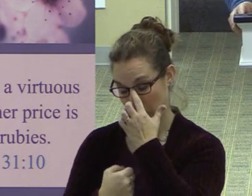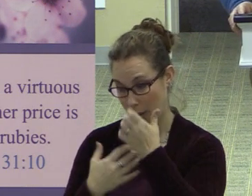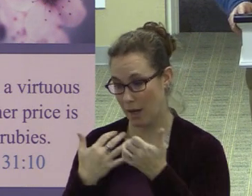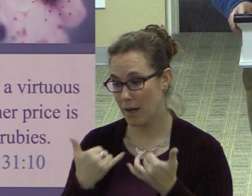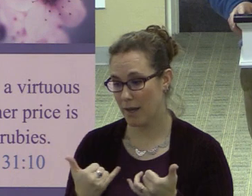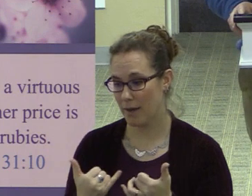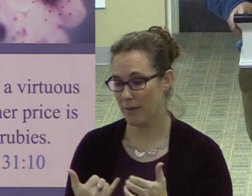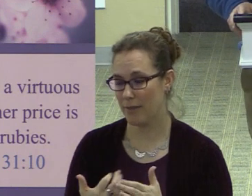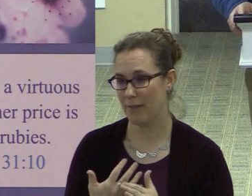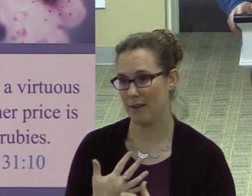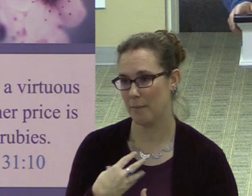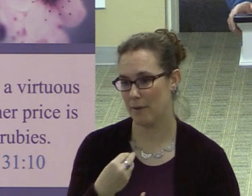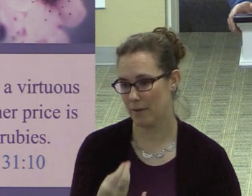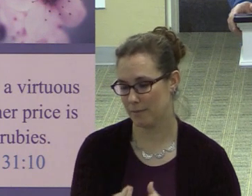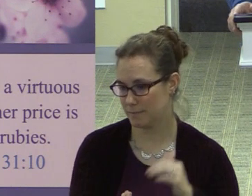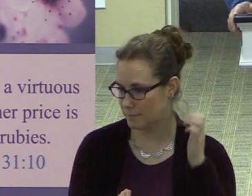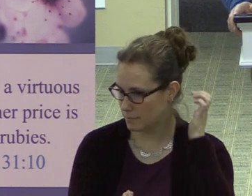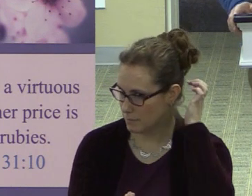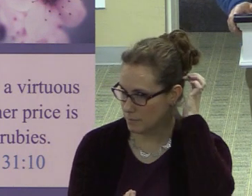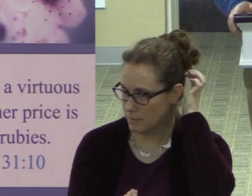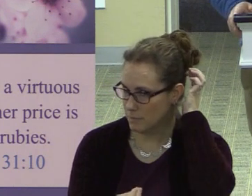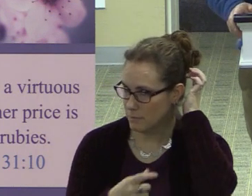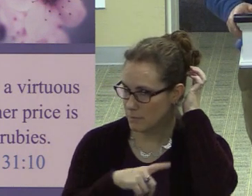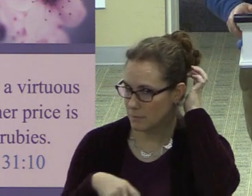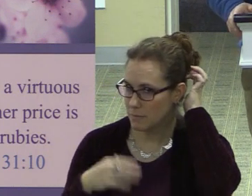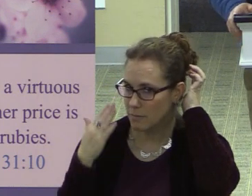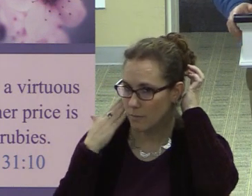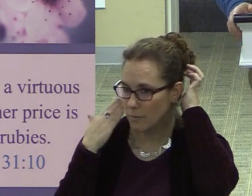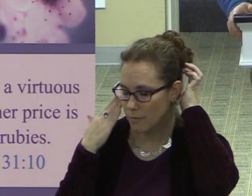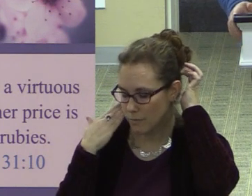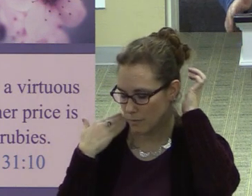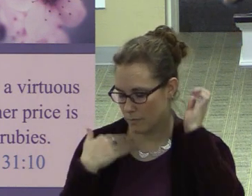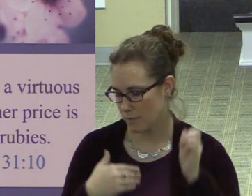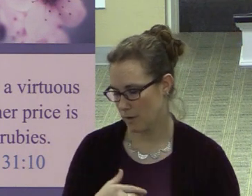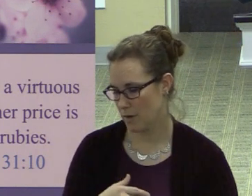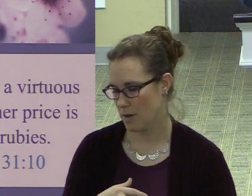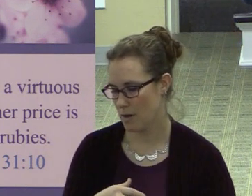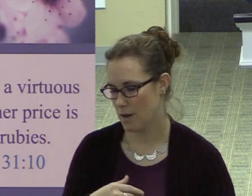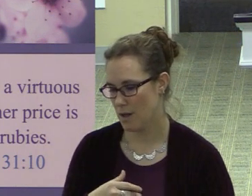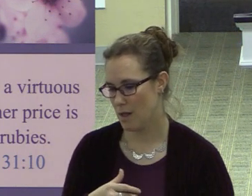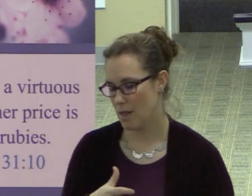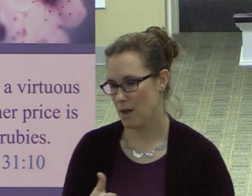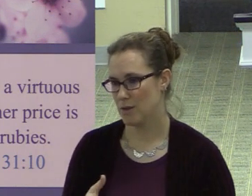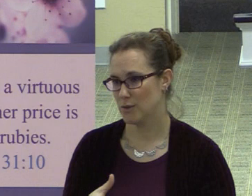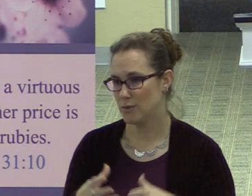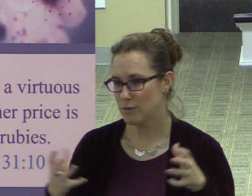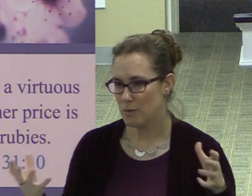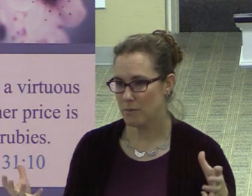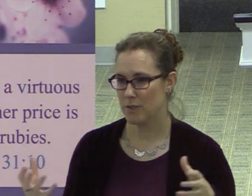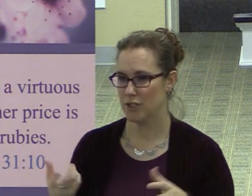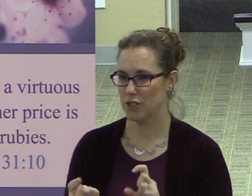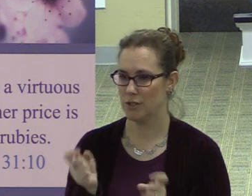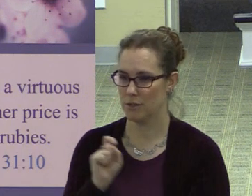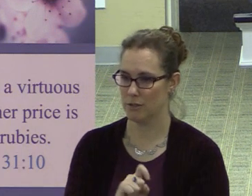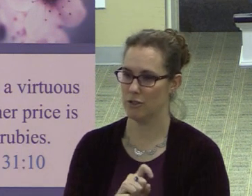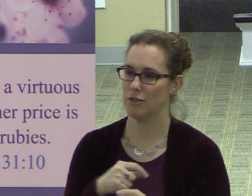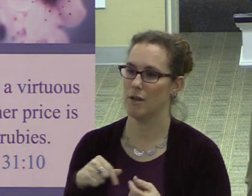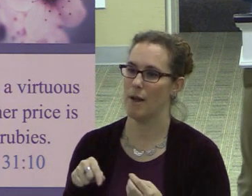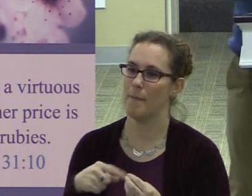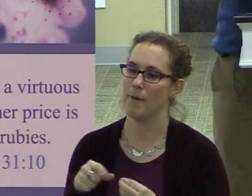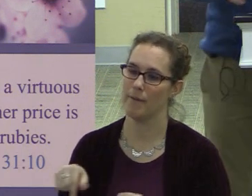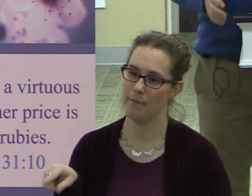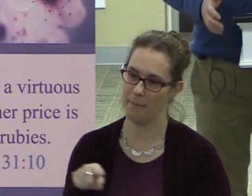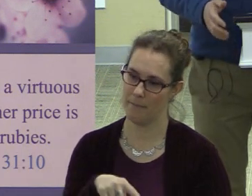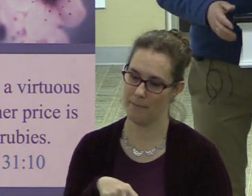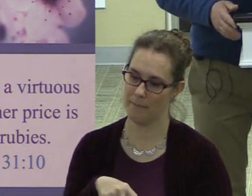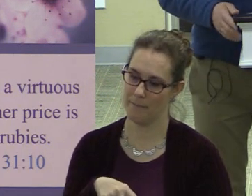out. I mean, and the Lord knows there is so much to change about them. So